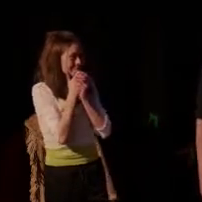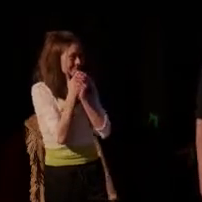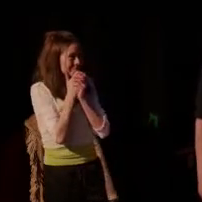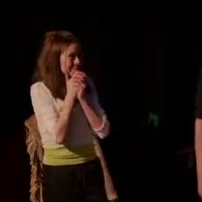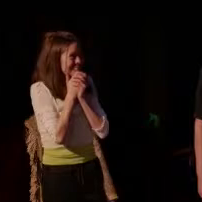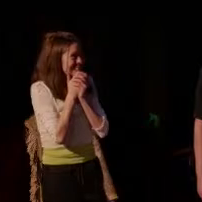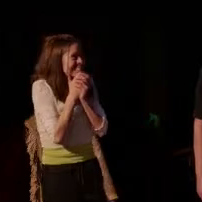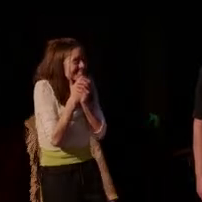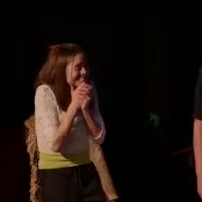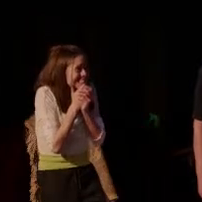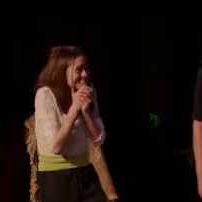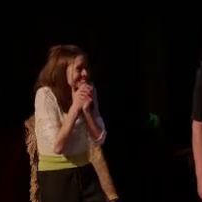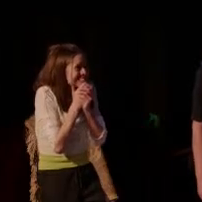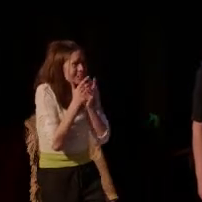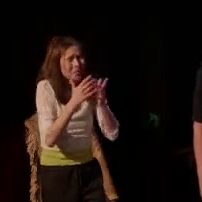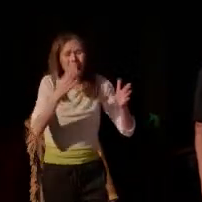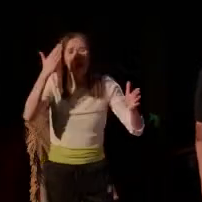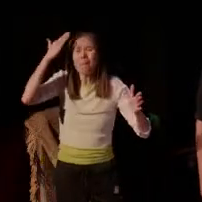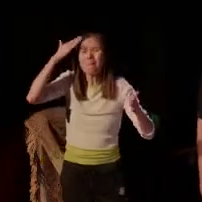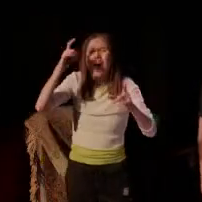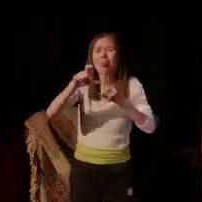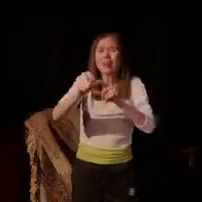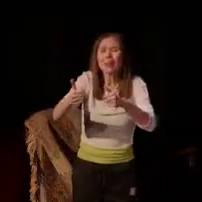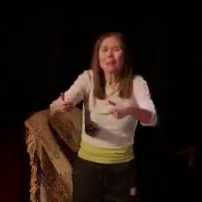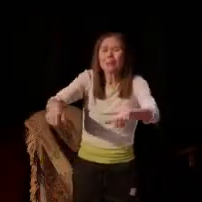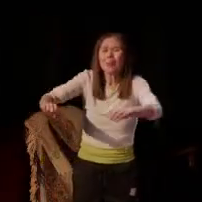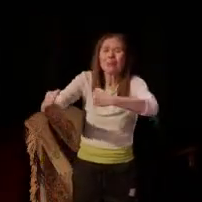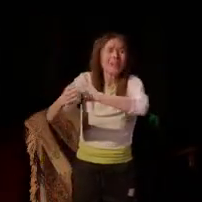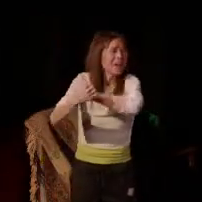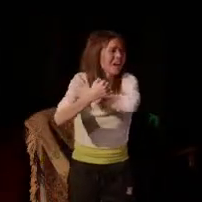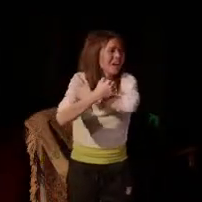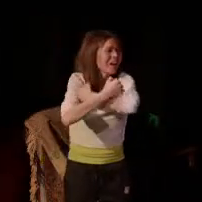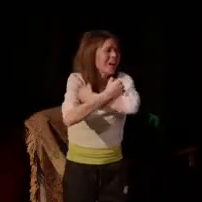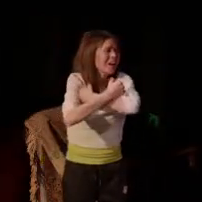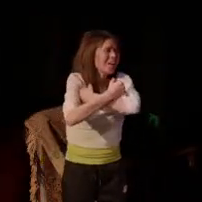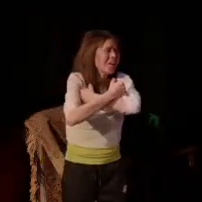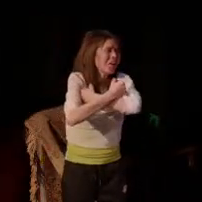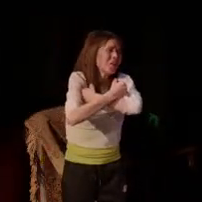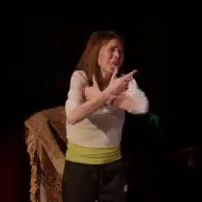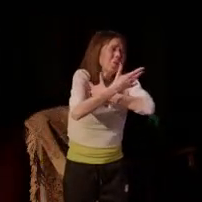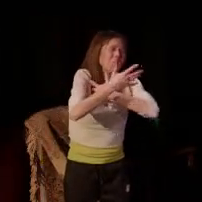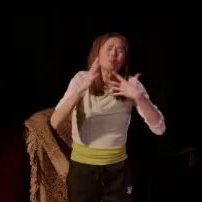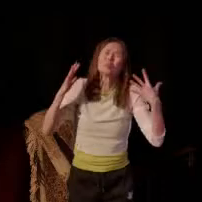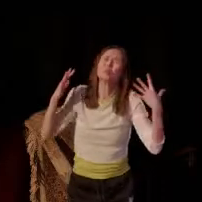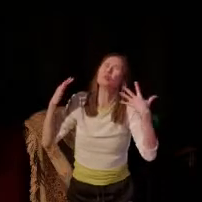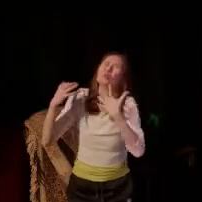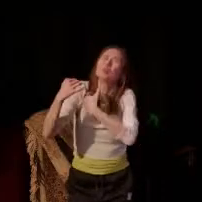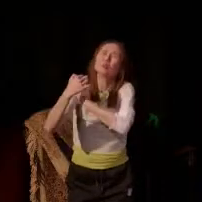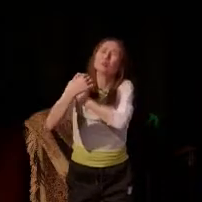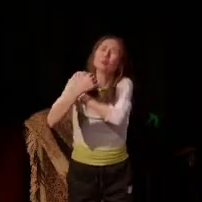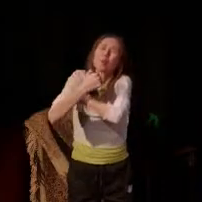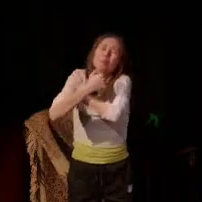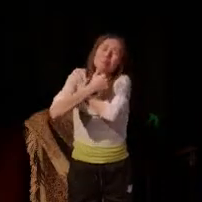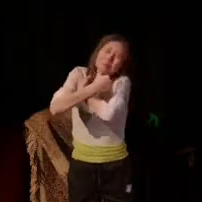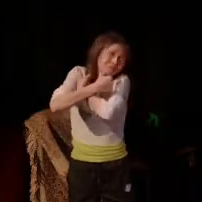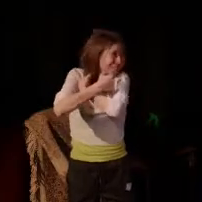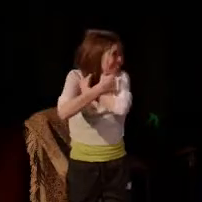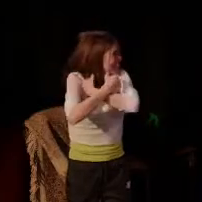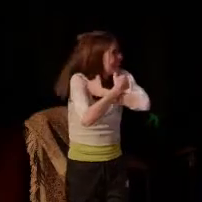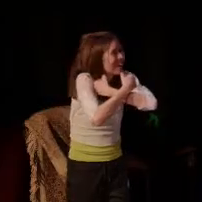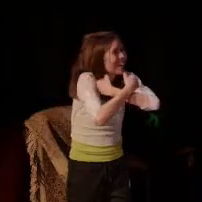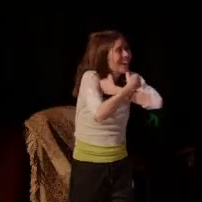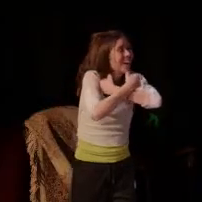Look how they embrace, mother and daughter. She wraps her arms around her neck. And so it